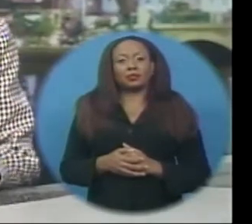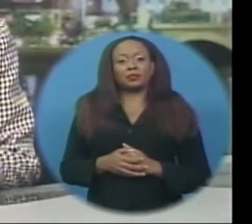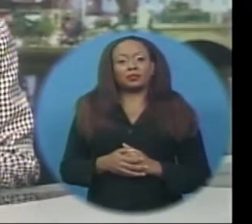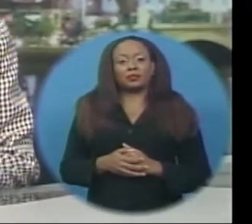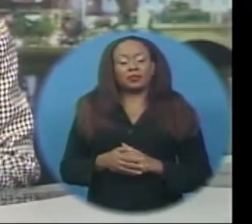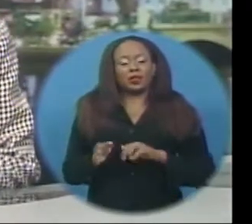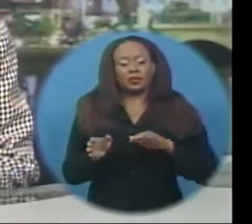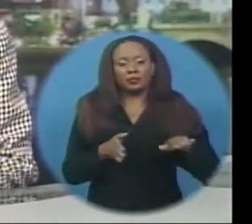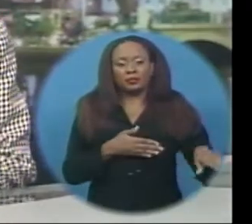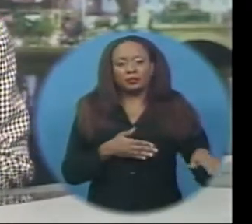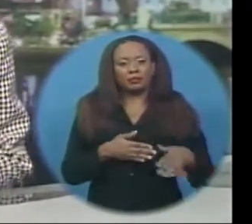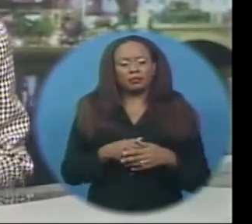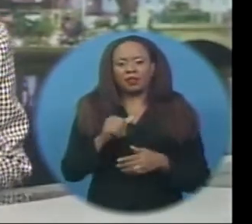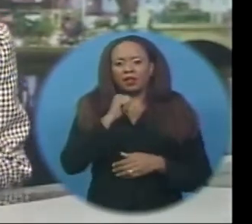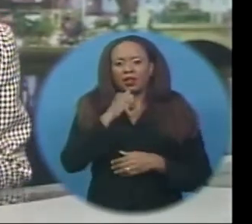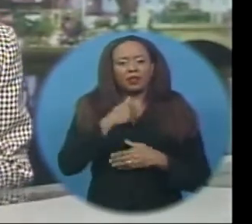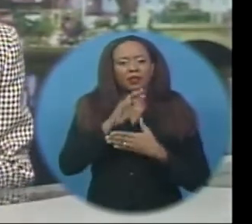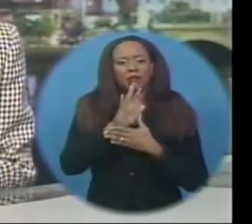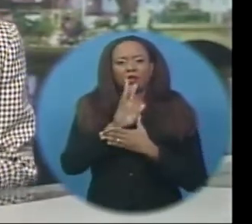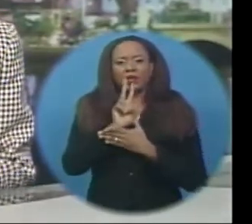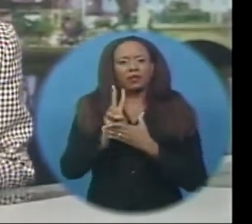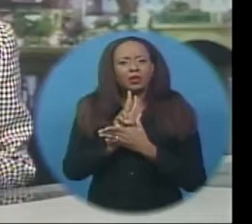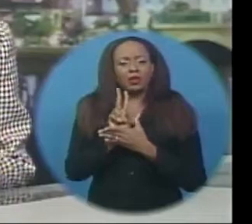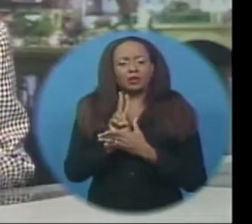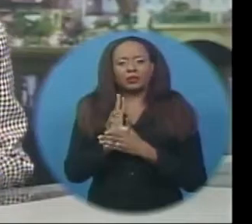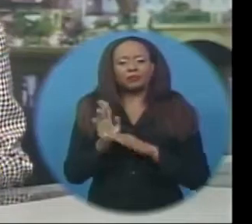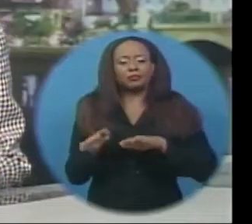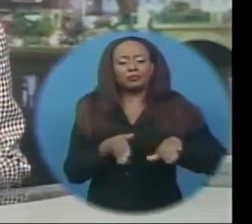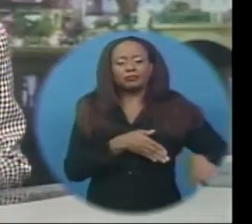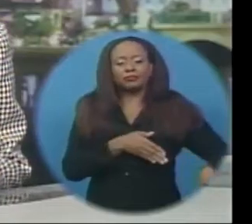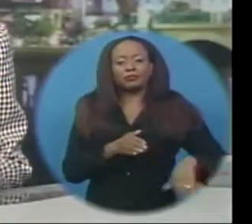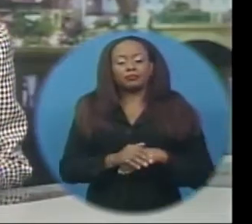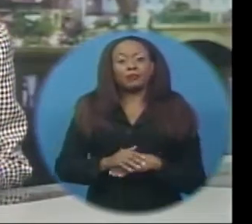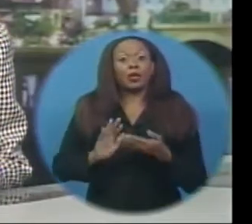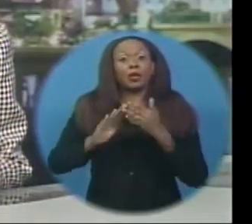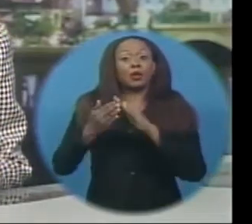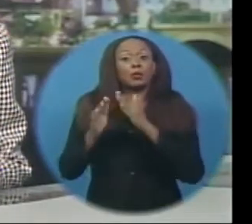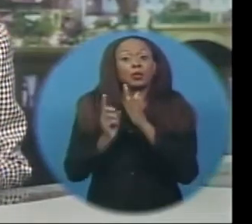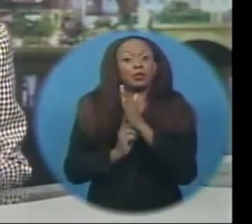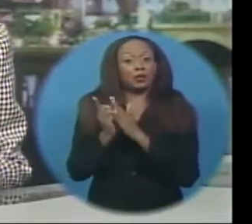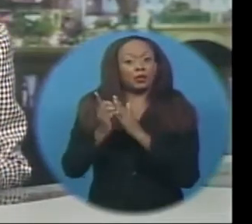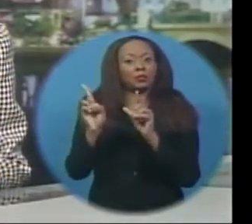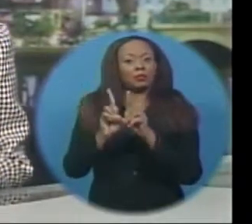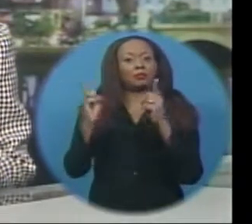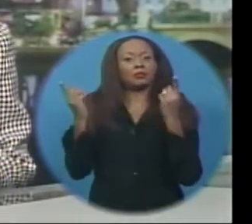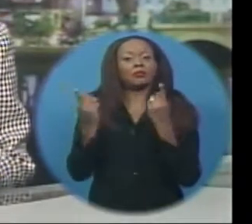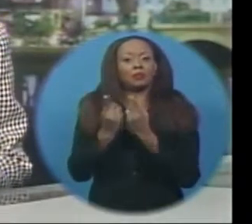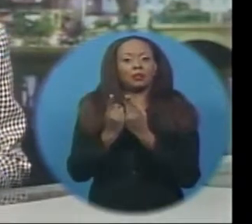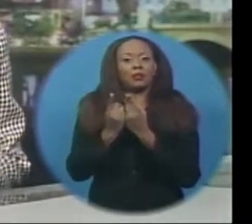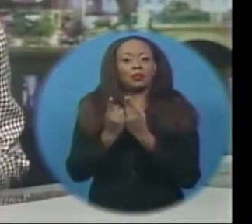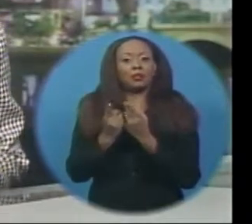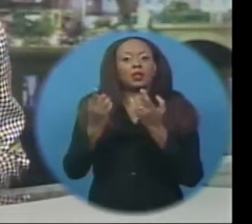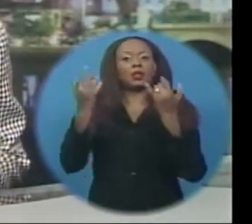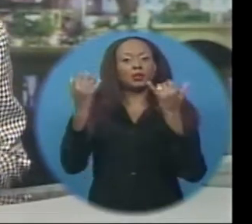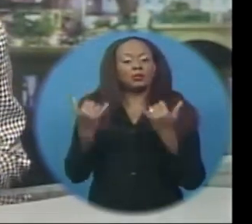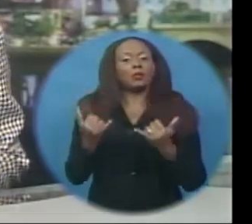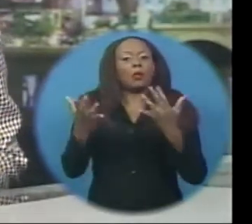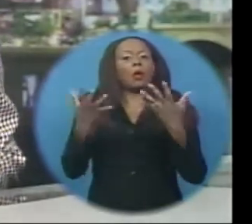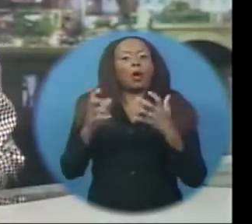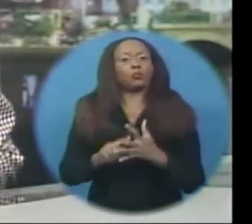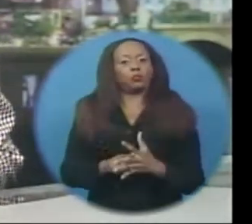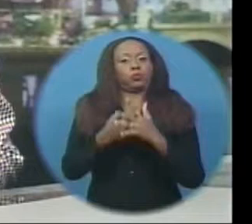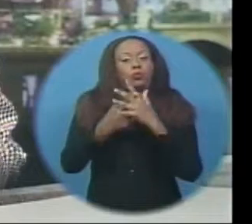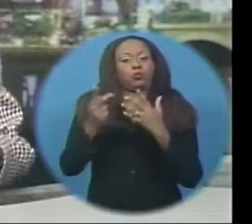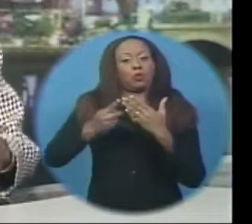Okay, it appears that we don't have that story. Well, we go on. The Community Development Department is on board with an initiative